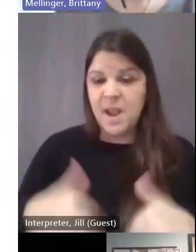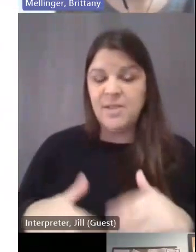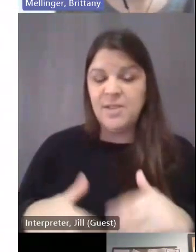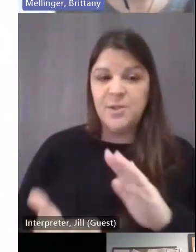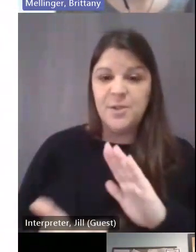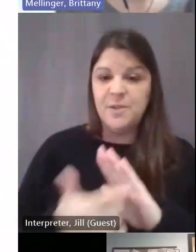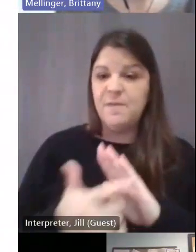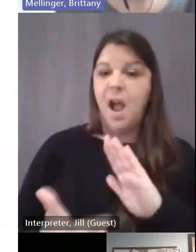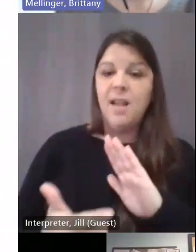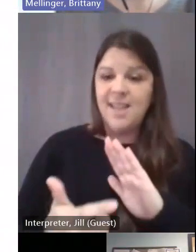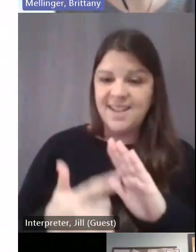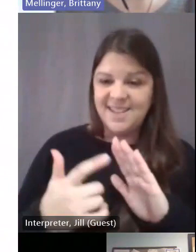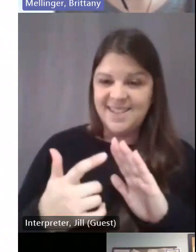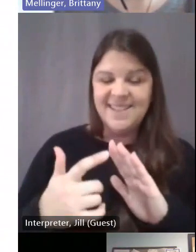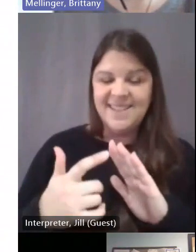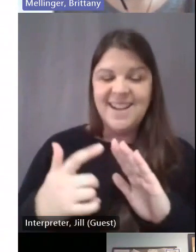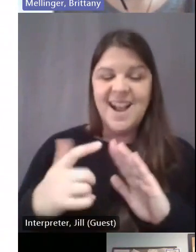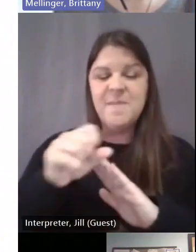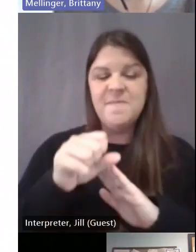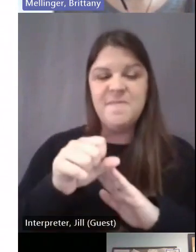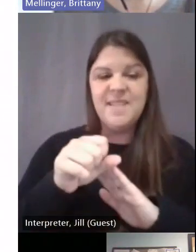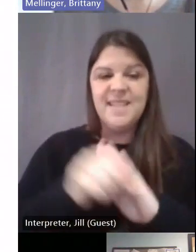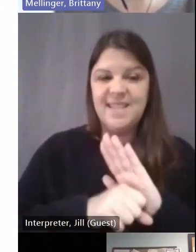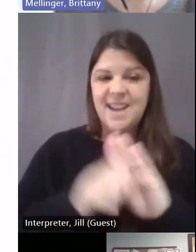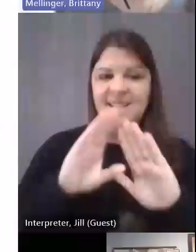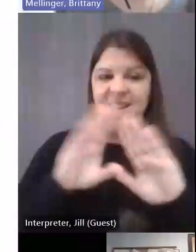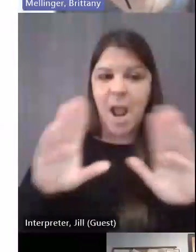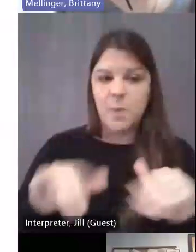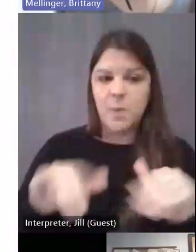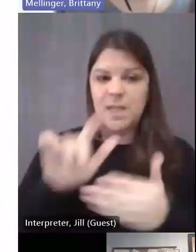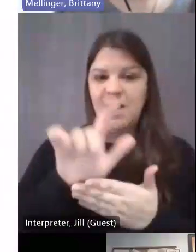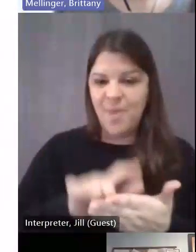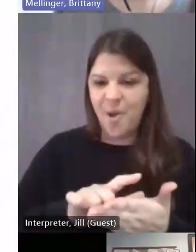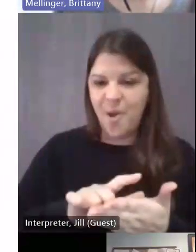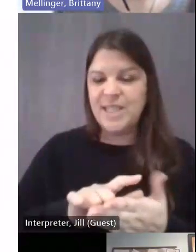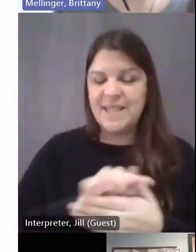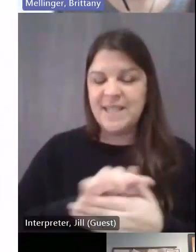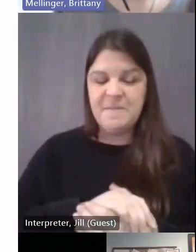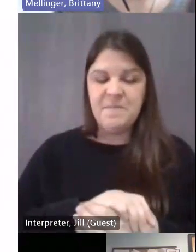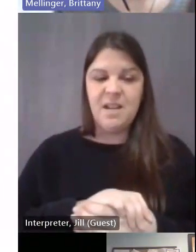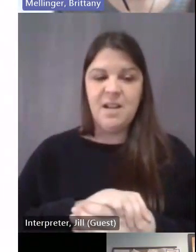violate fair housing law, and there are consequences